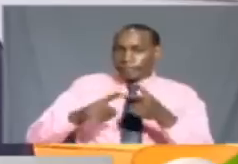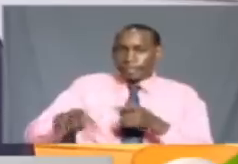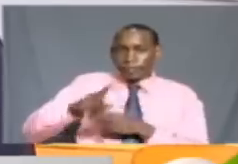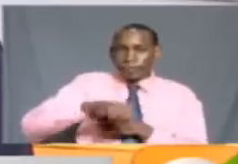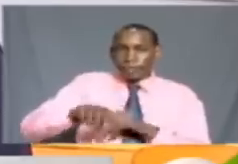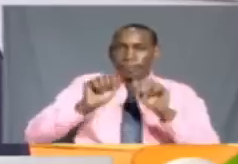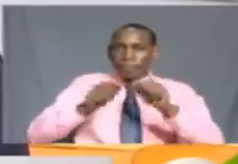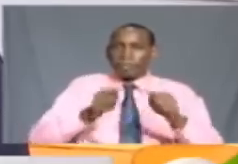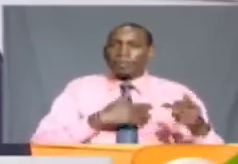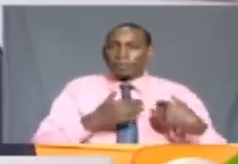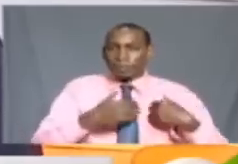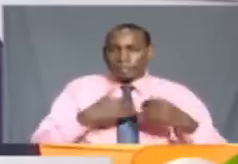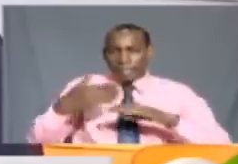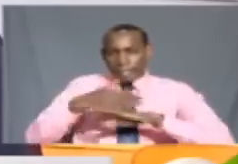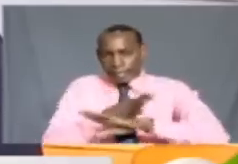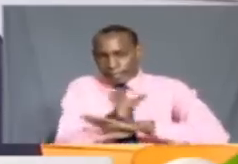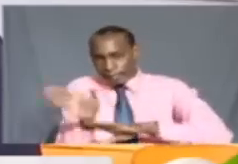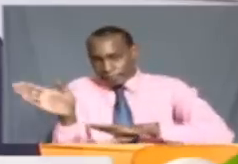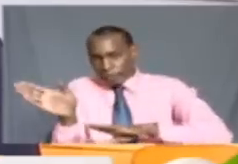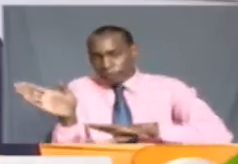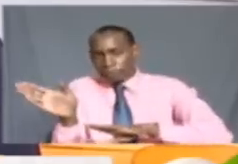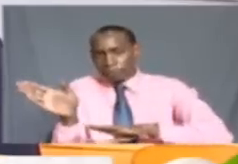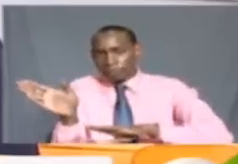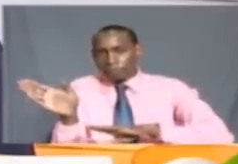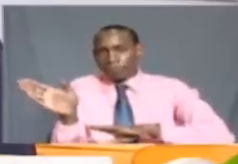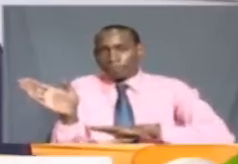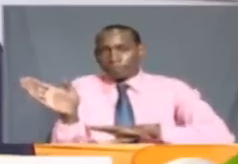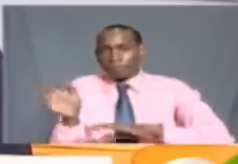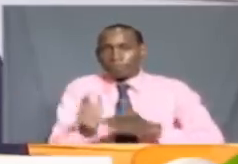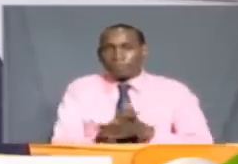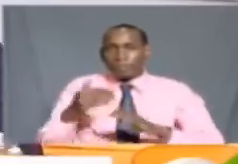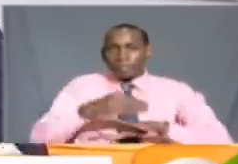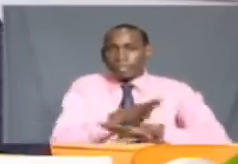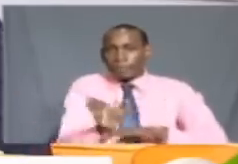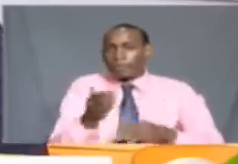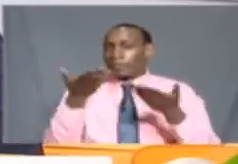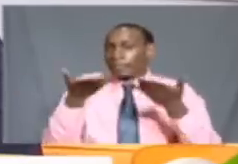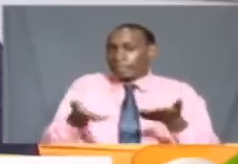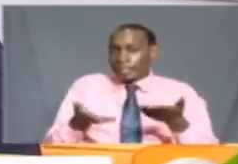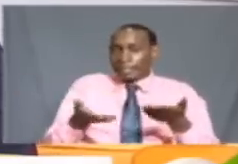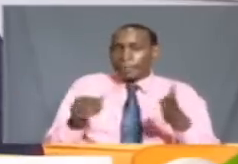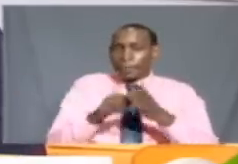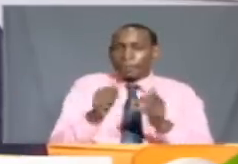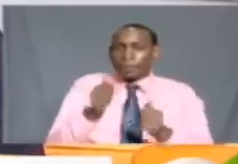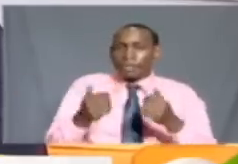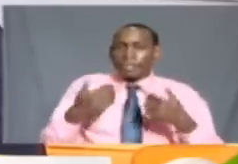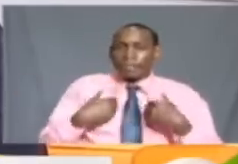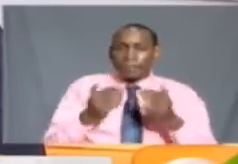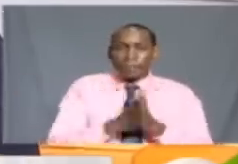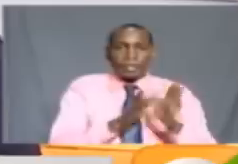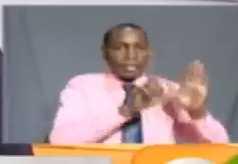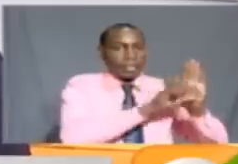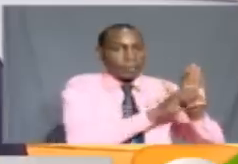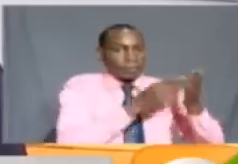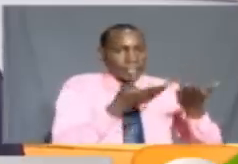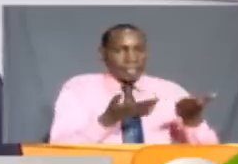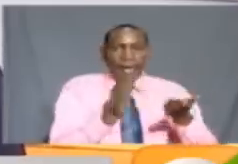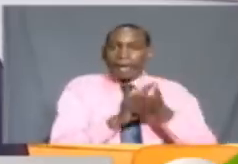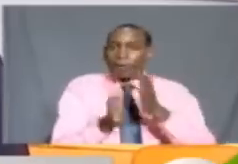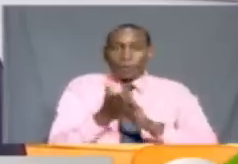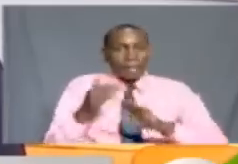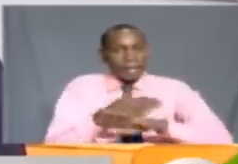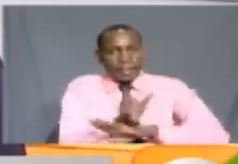can consider diversion. Mm-hmm. The diversion right now, and one of the problems you're having with our laws, we do not have